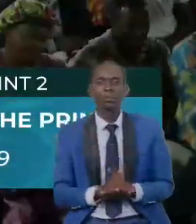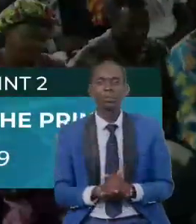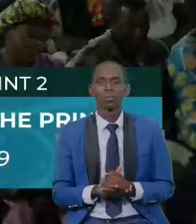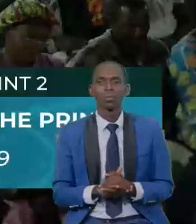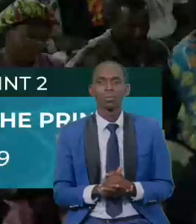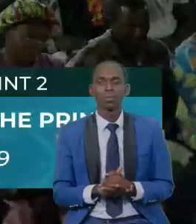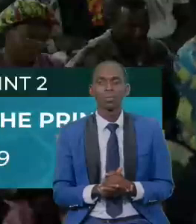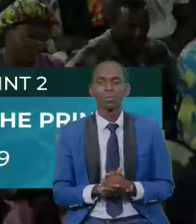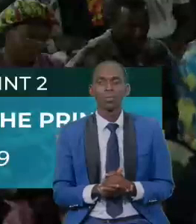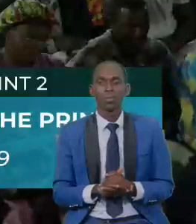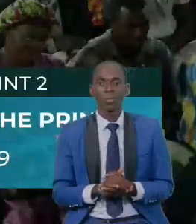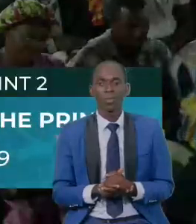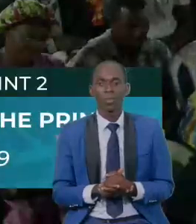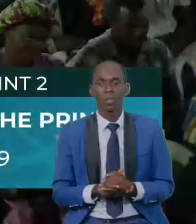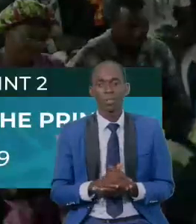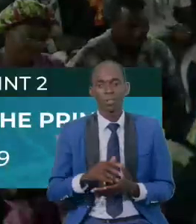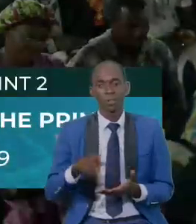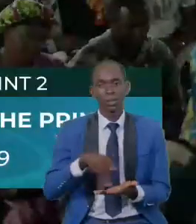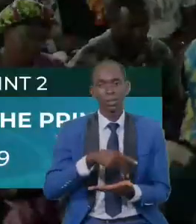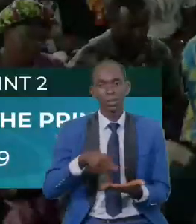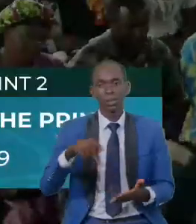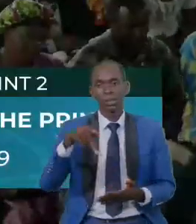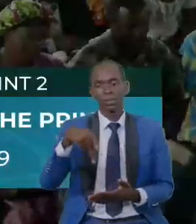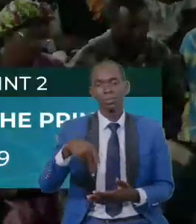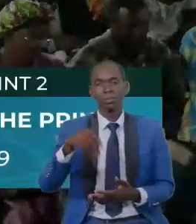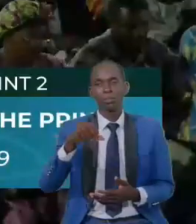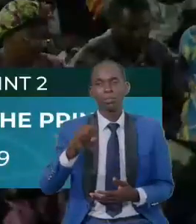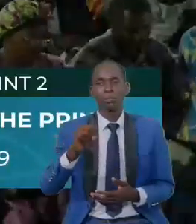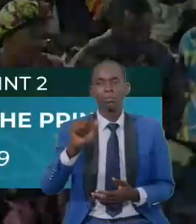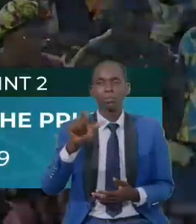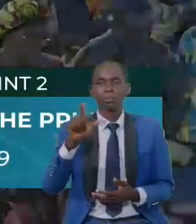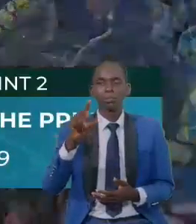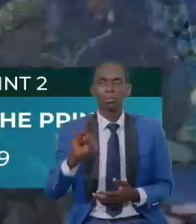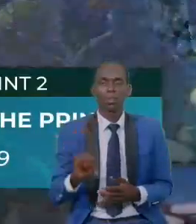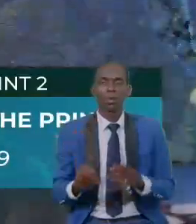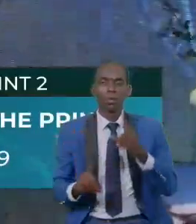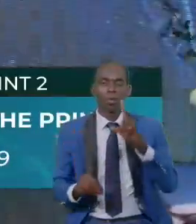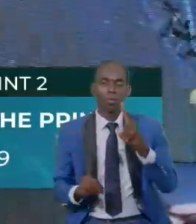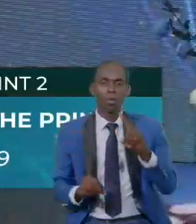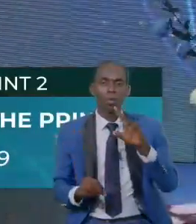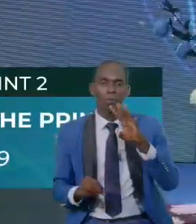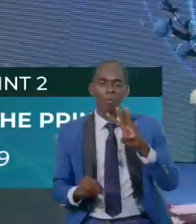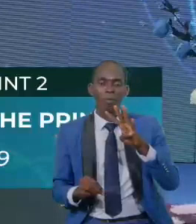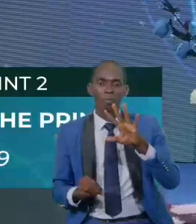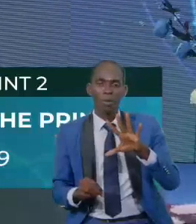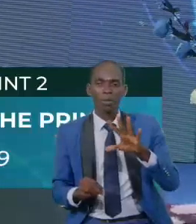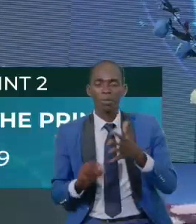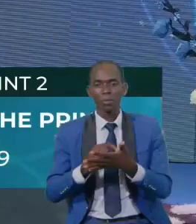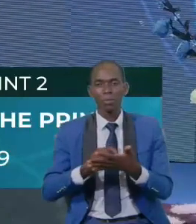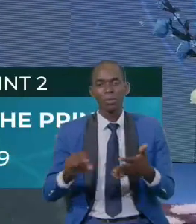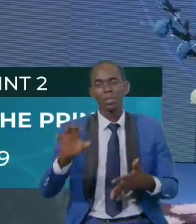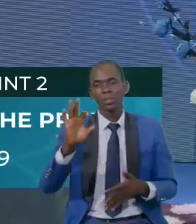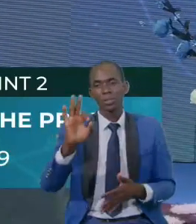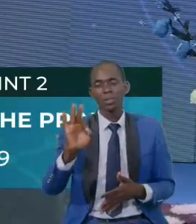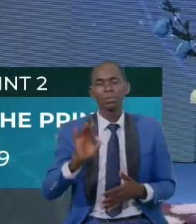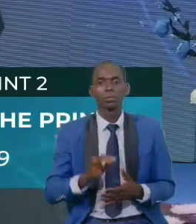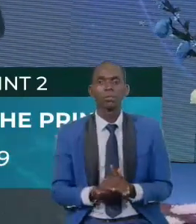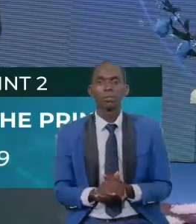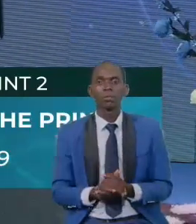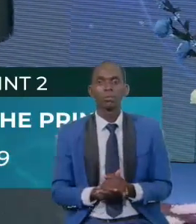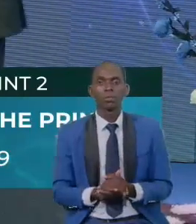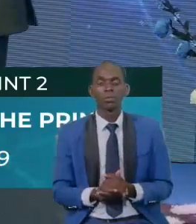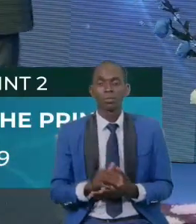Psalm 145, 145. We're looking at verse 9. In